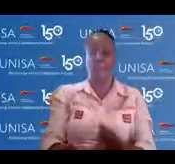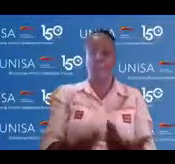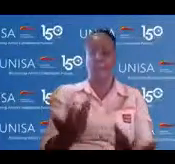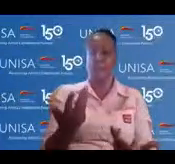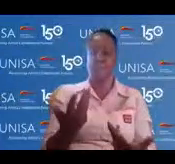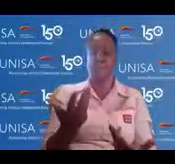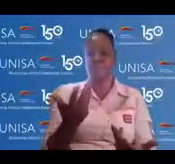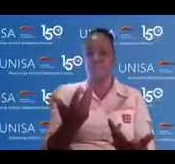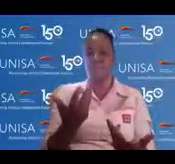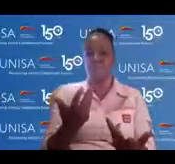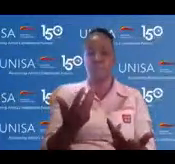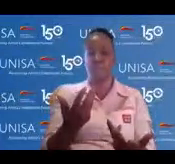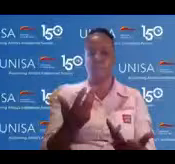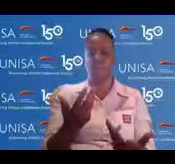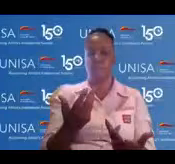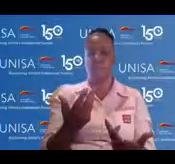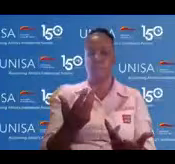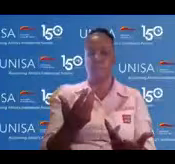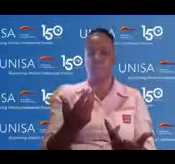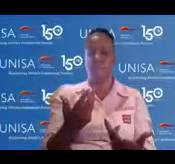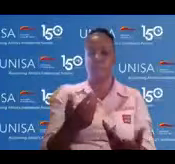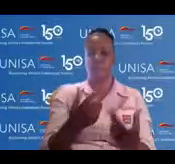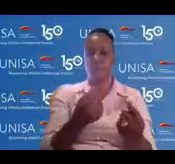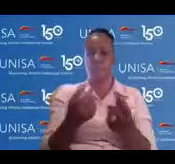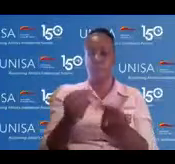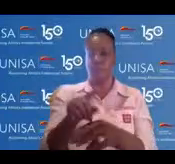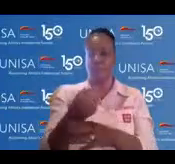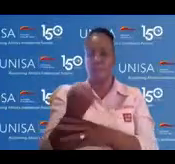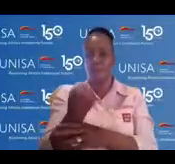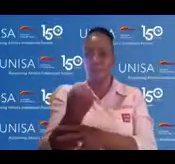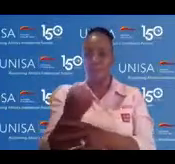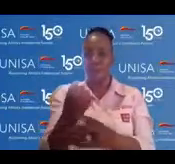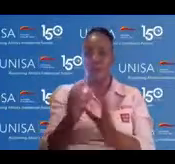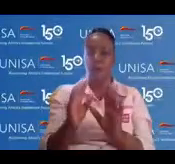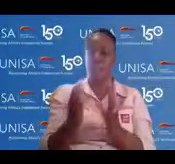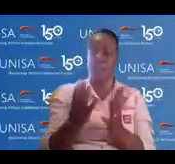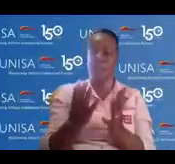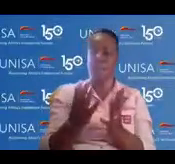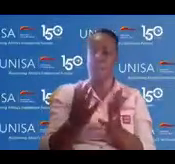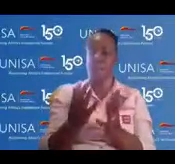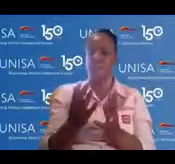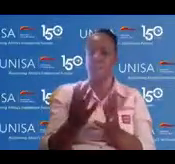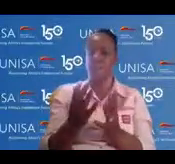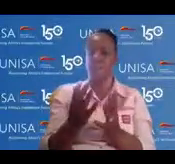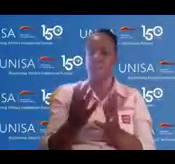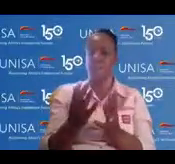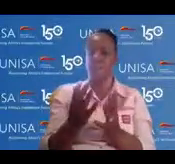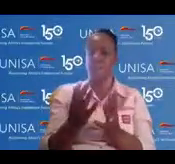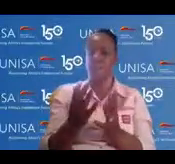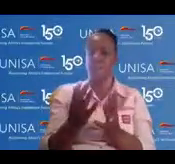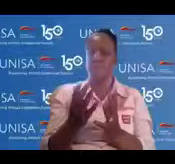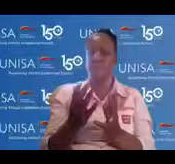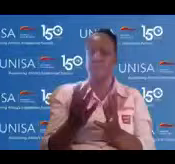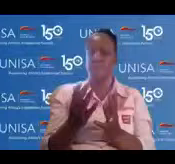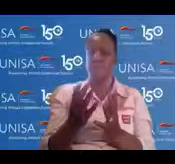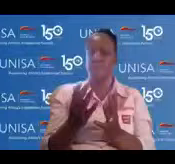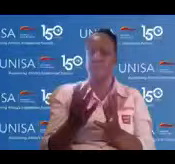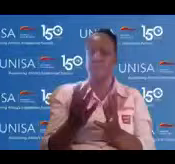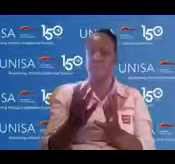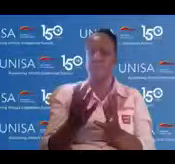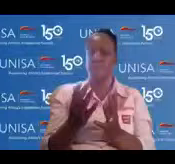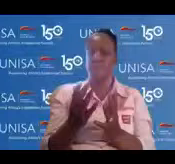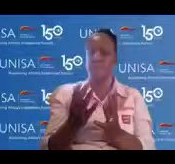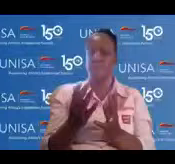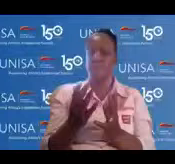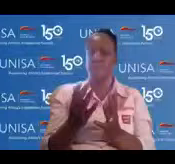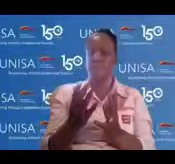this particular one, you will have to, how can I say, order it, in which you will be accessing